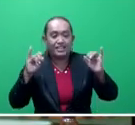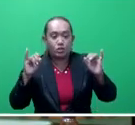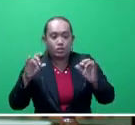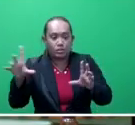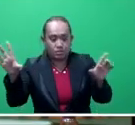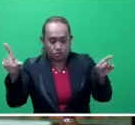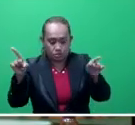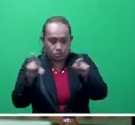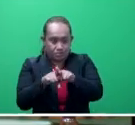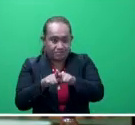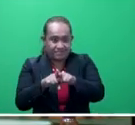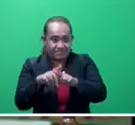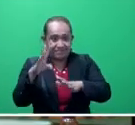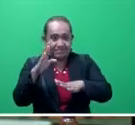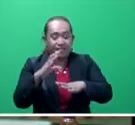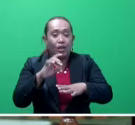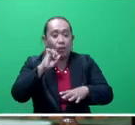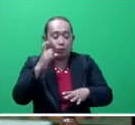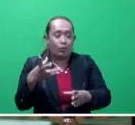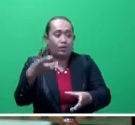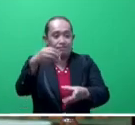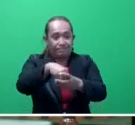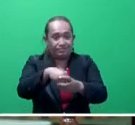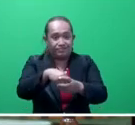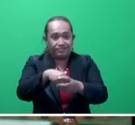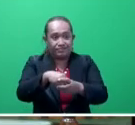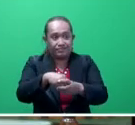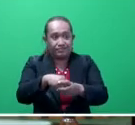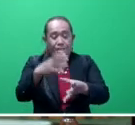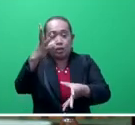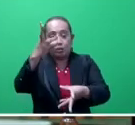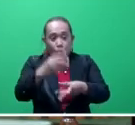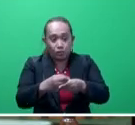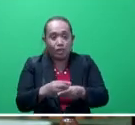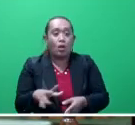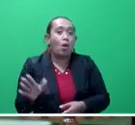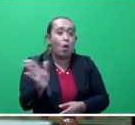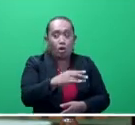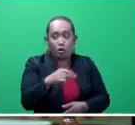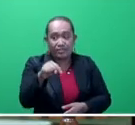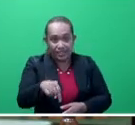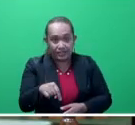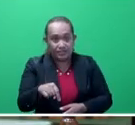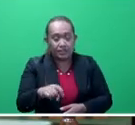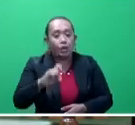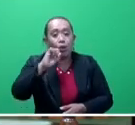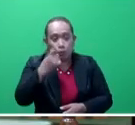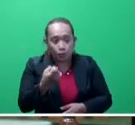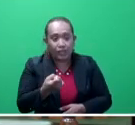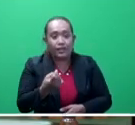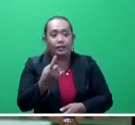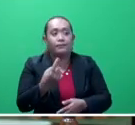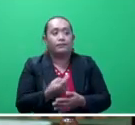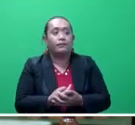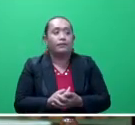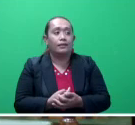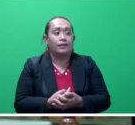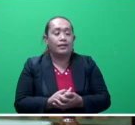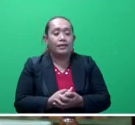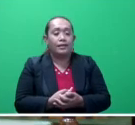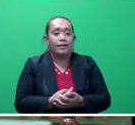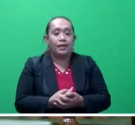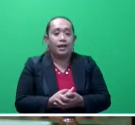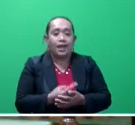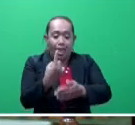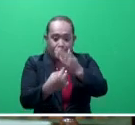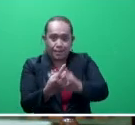3.99%. All of this, in our discussion with the banks, will allow these banks to make these